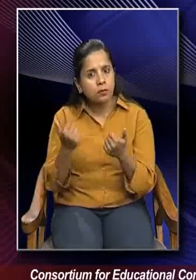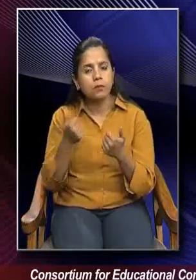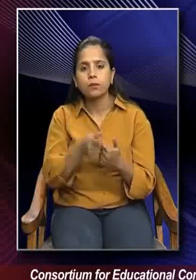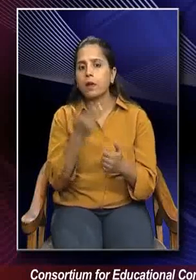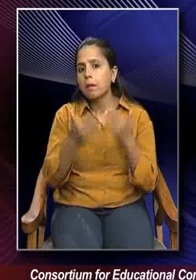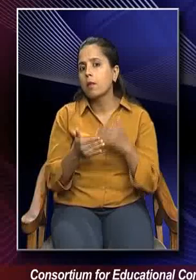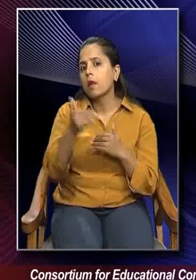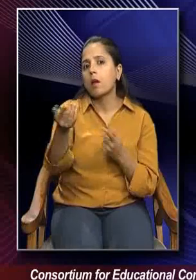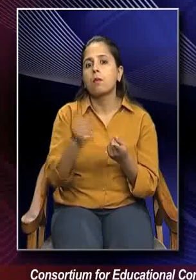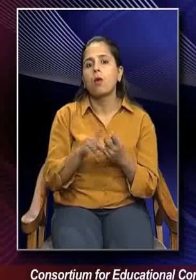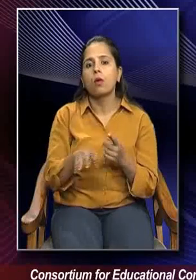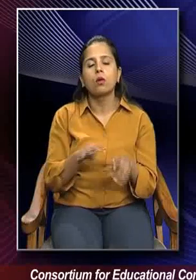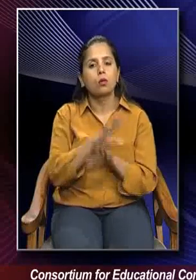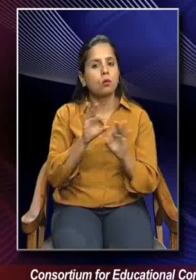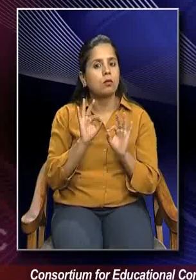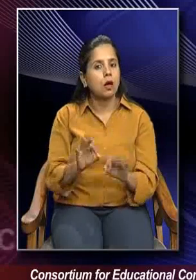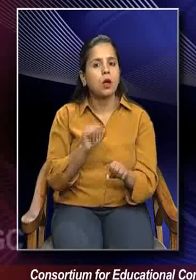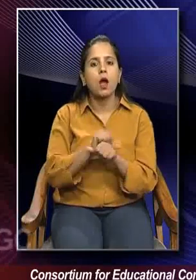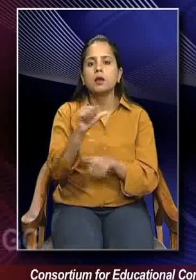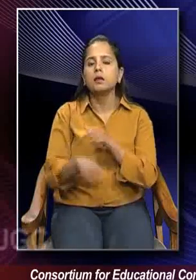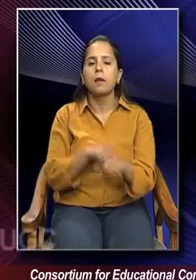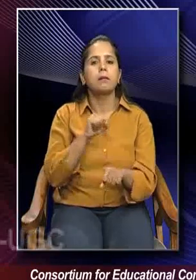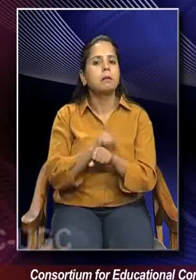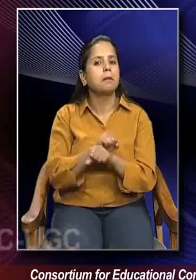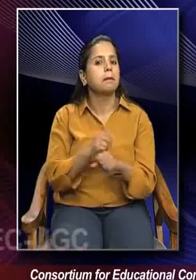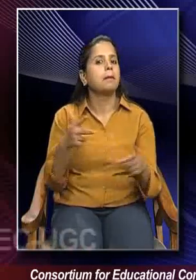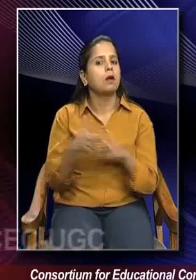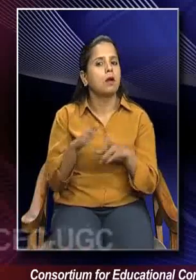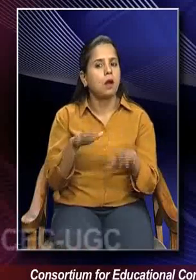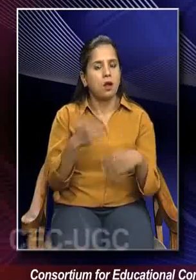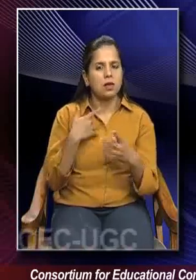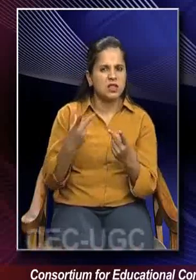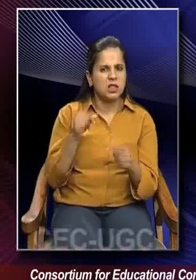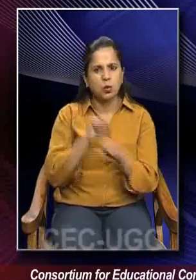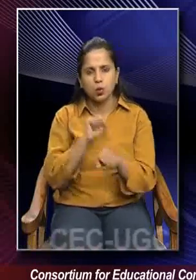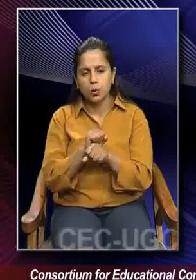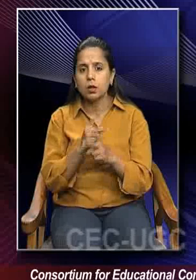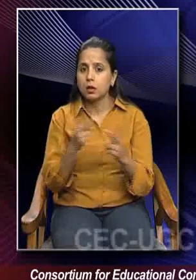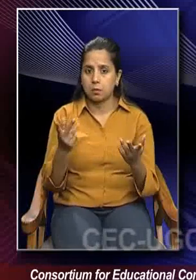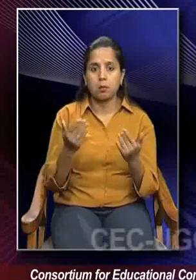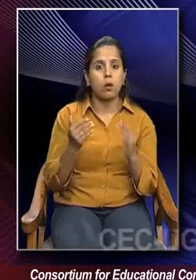to incomplete assignments and the rushed work.